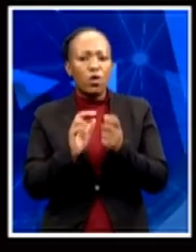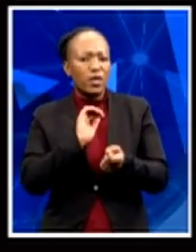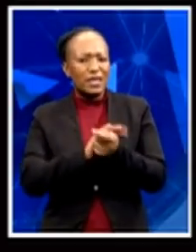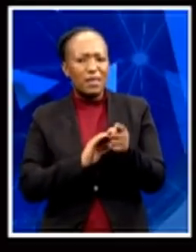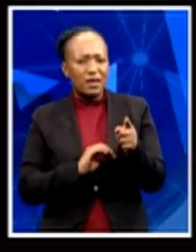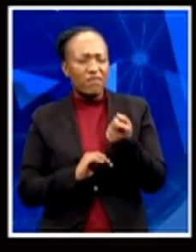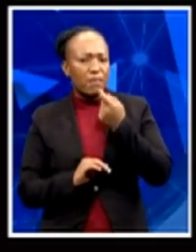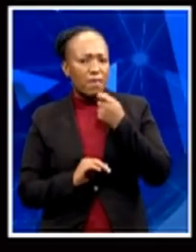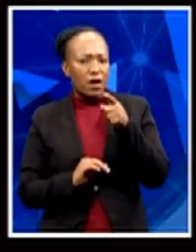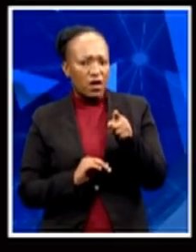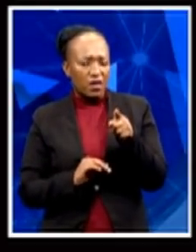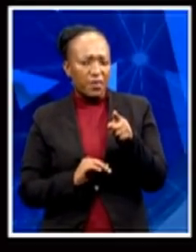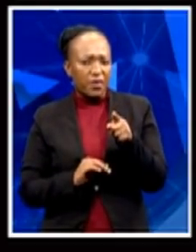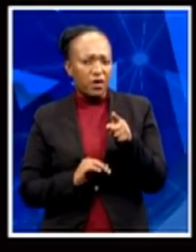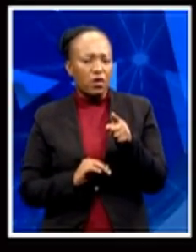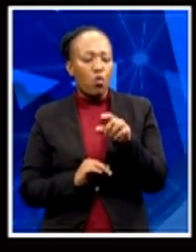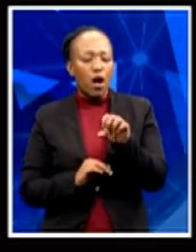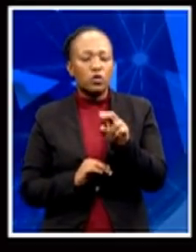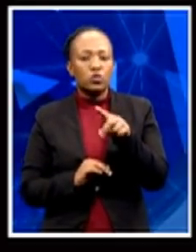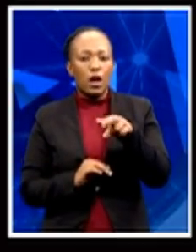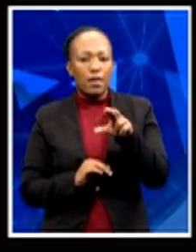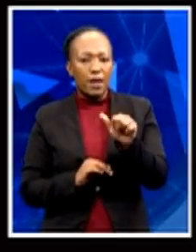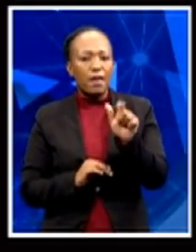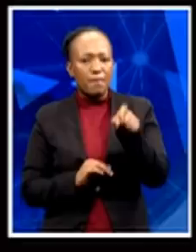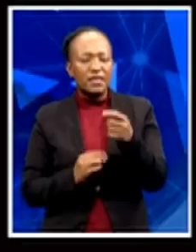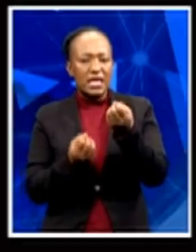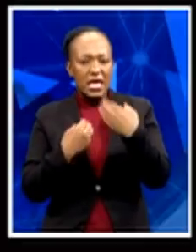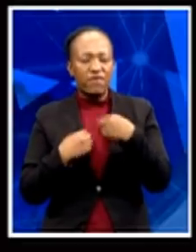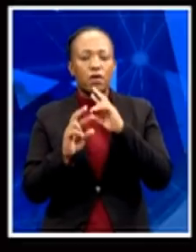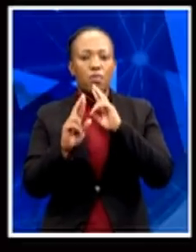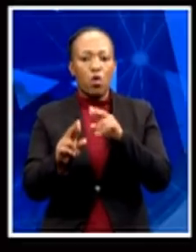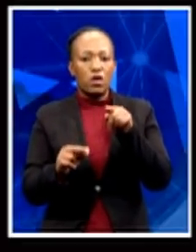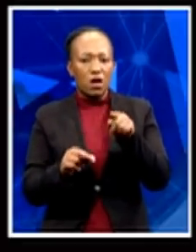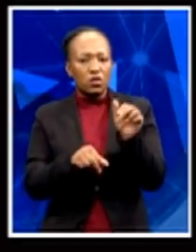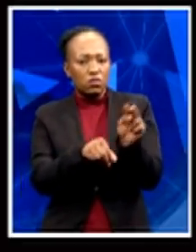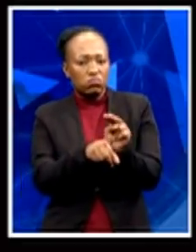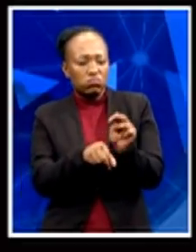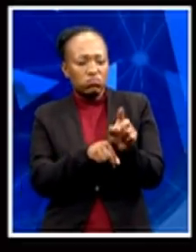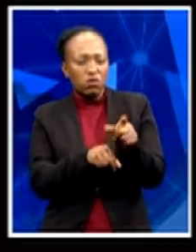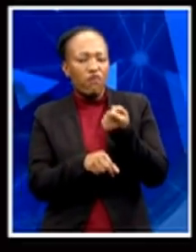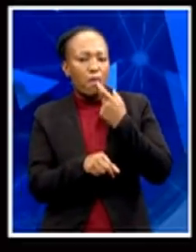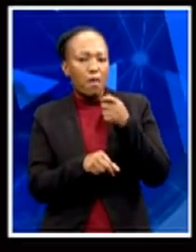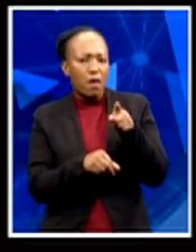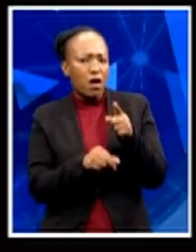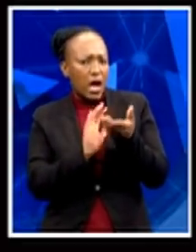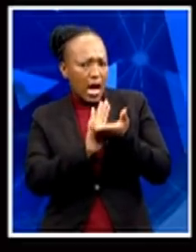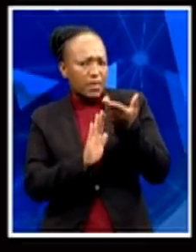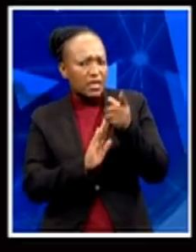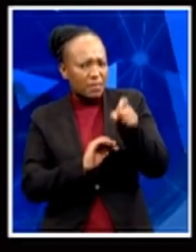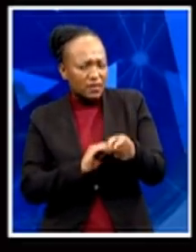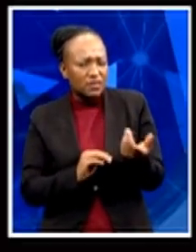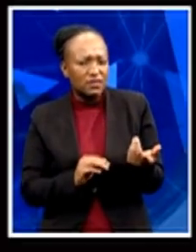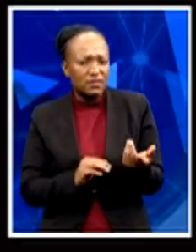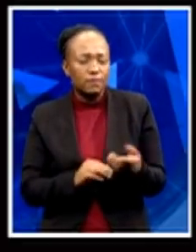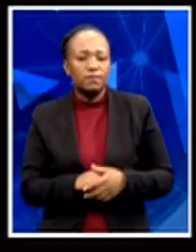to have been giving us so that we could get an update on this? Now, I have a serious problem,